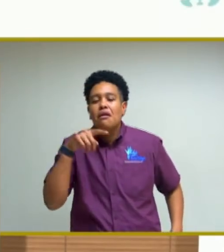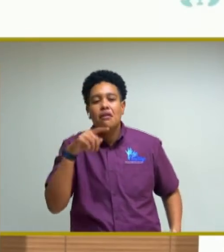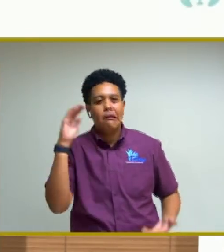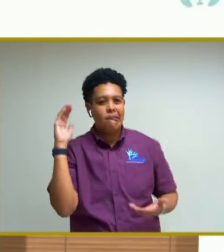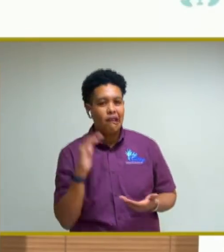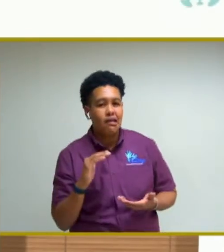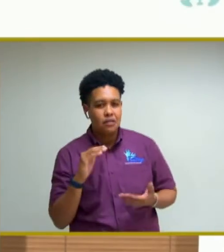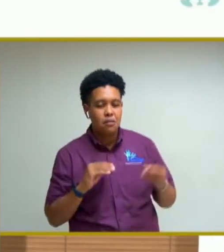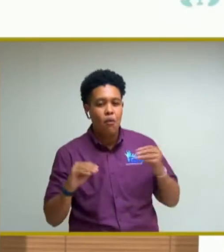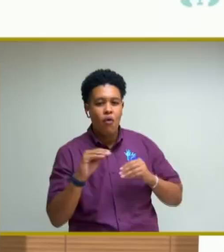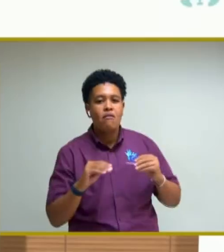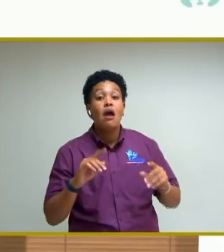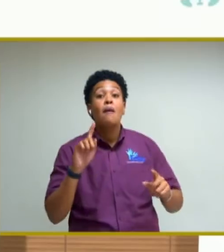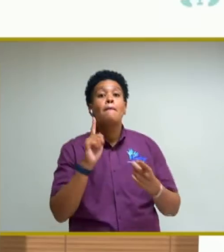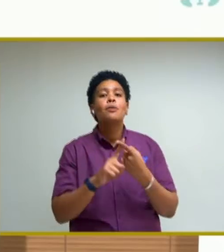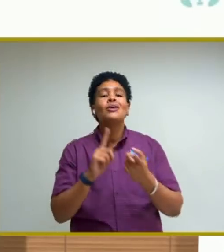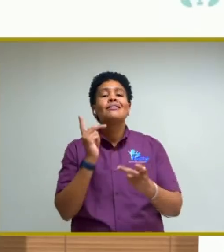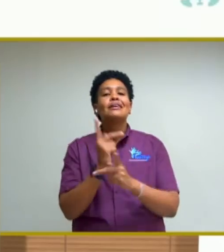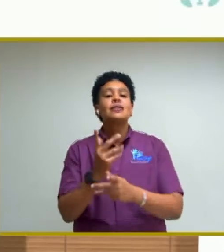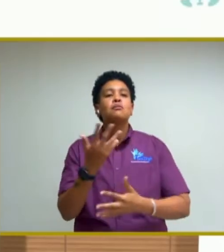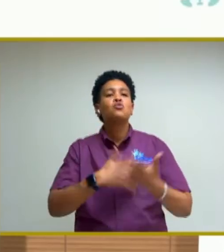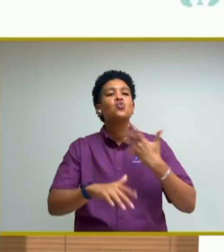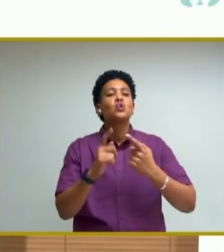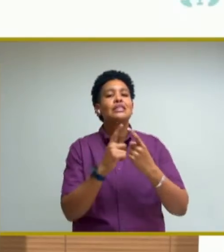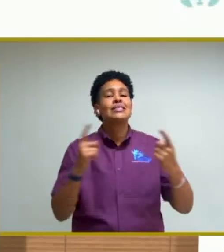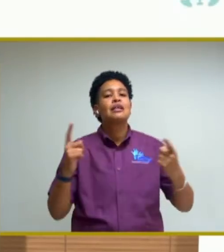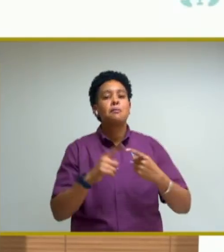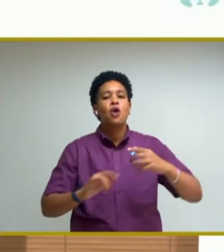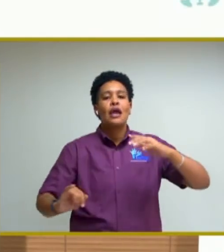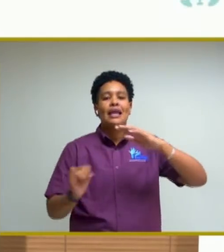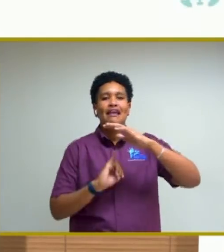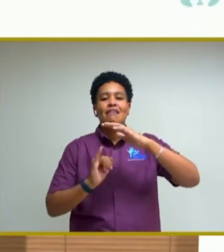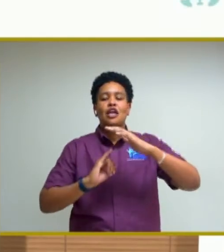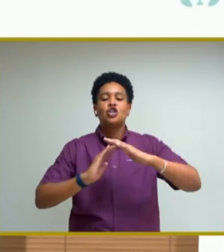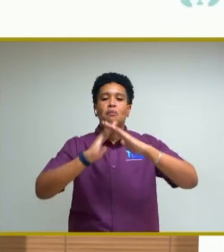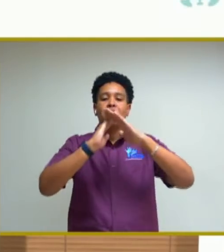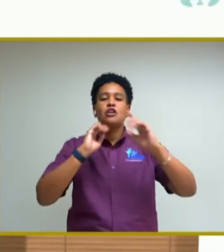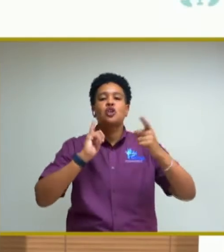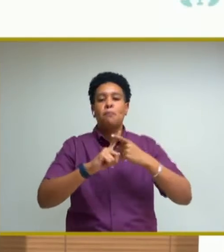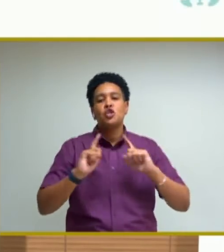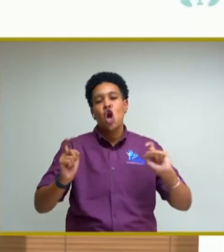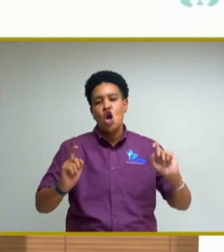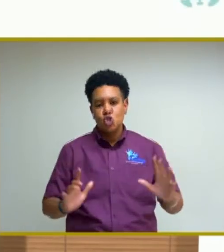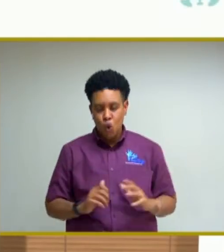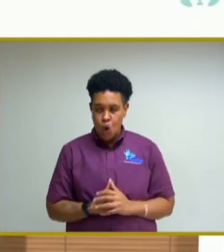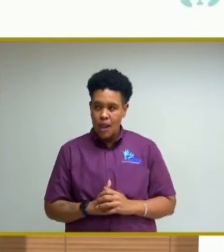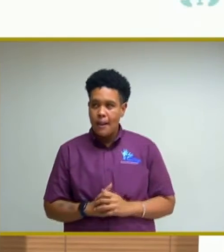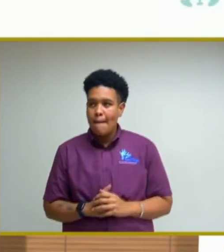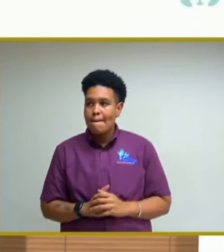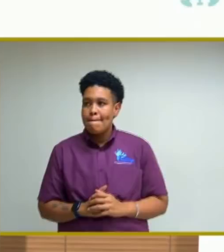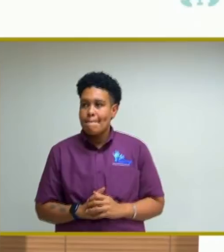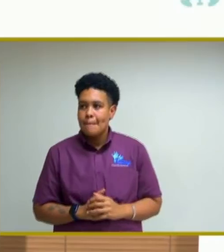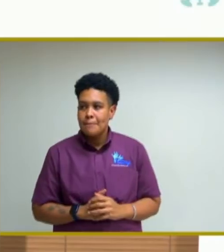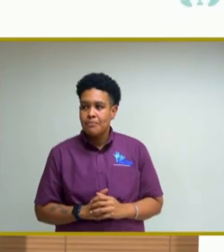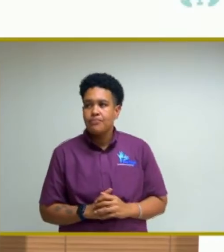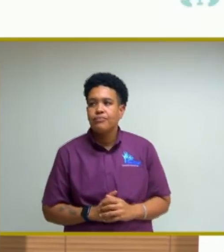maintain social distancing and infection prevention and control.